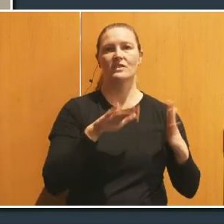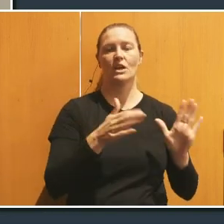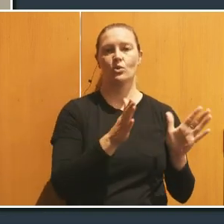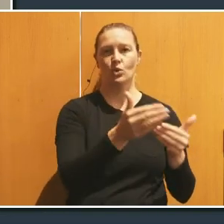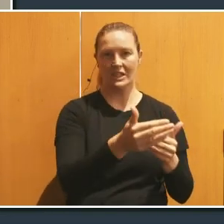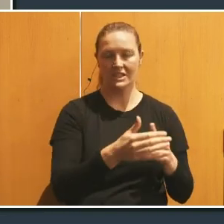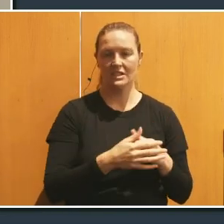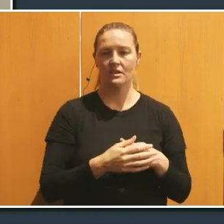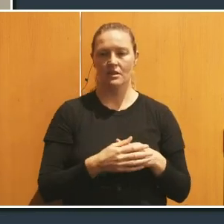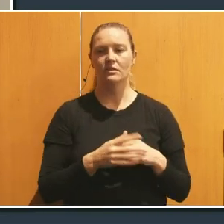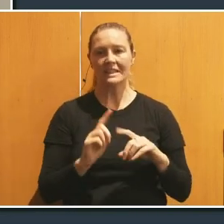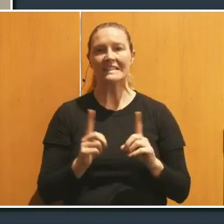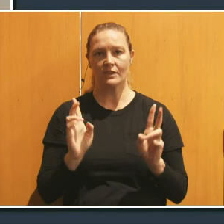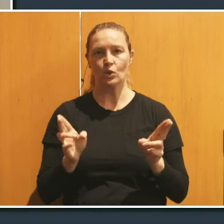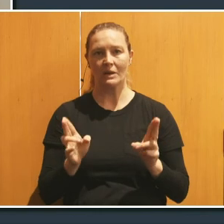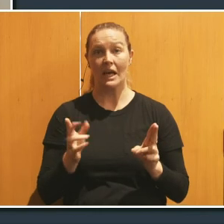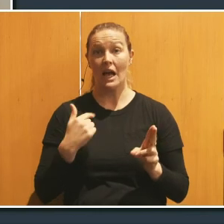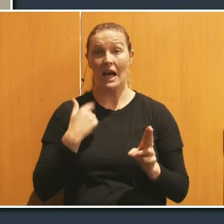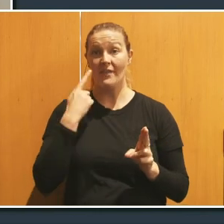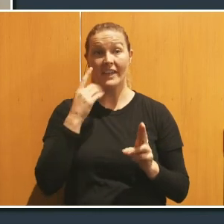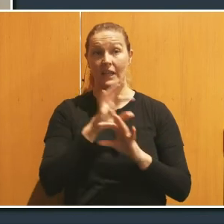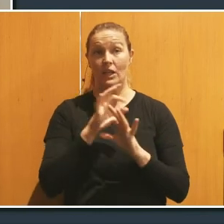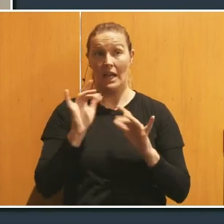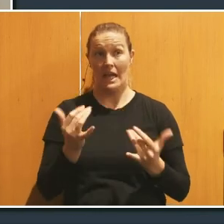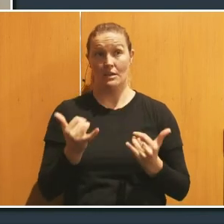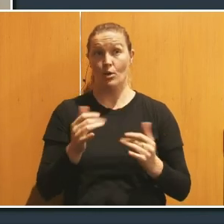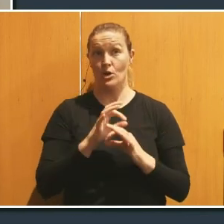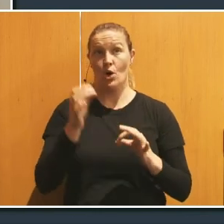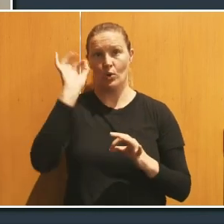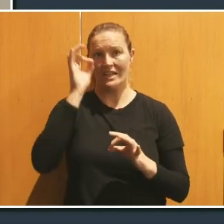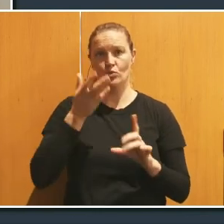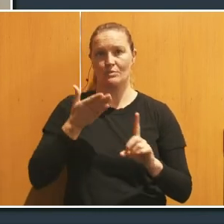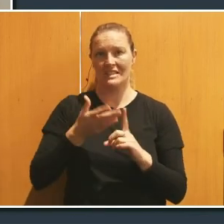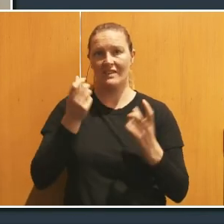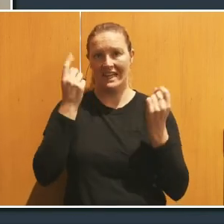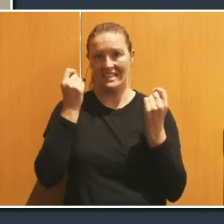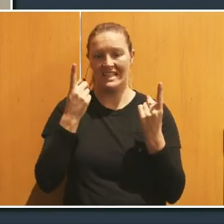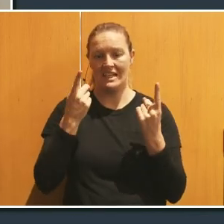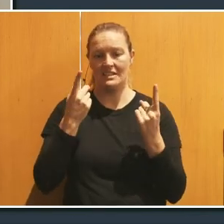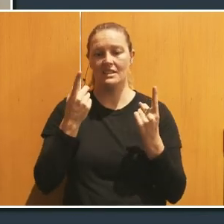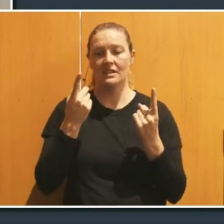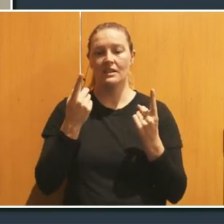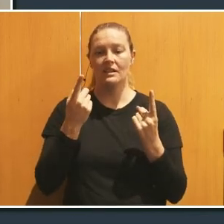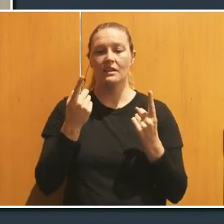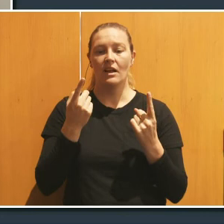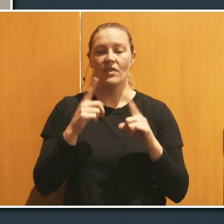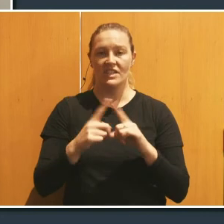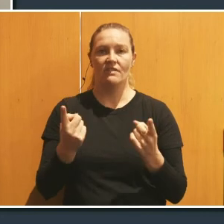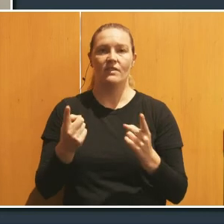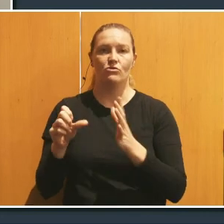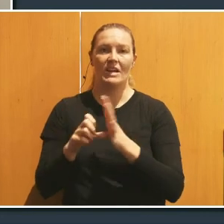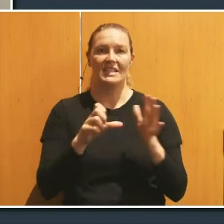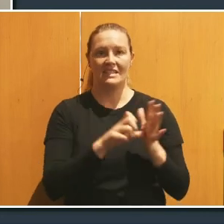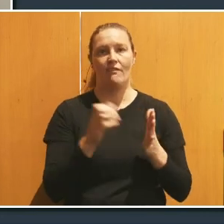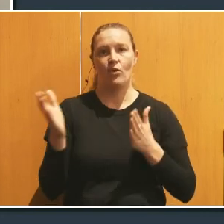I don't think, from memory, we've seen a council that has specifically recognised independent units within a comprehensive care village attract an